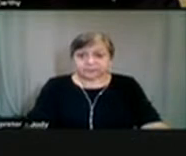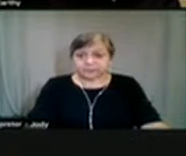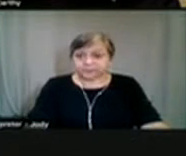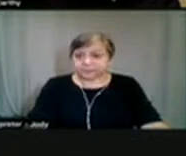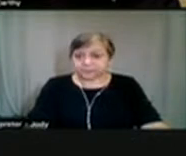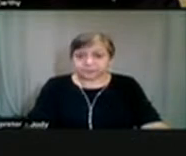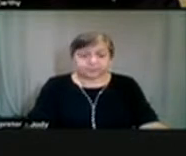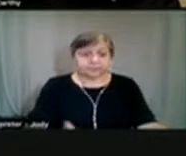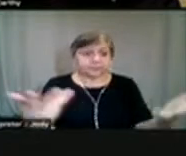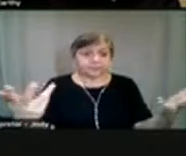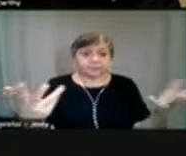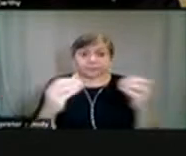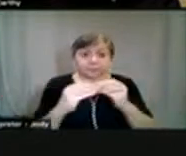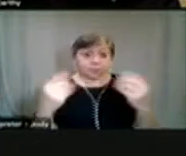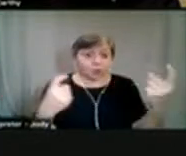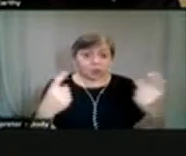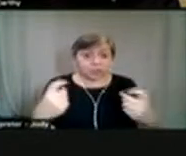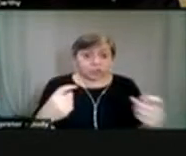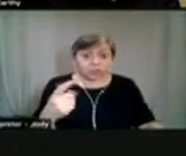well,